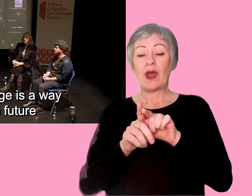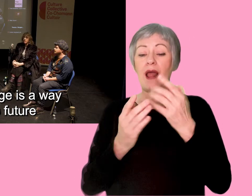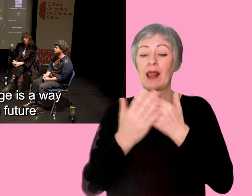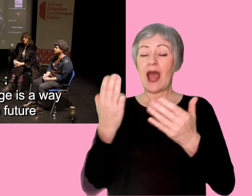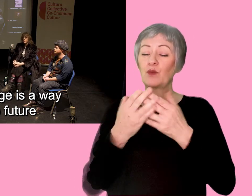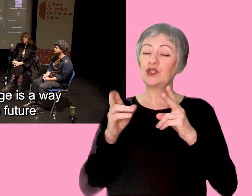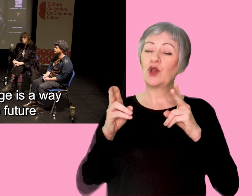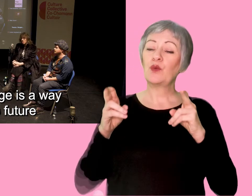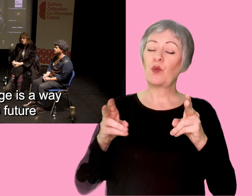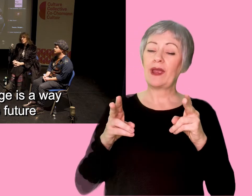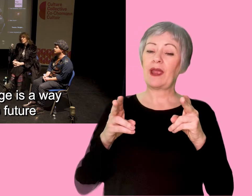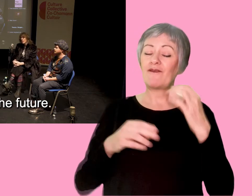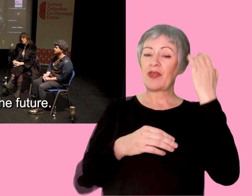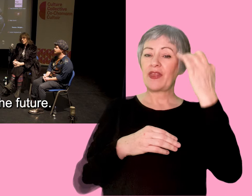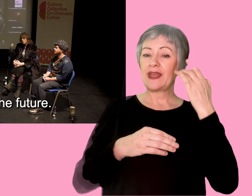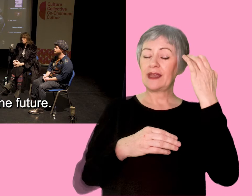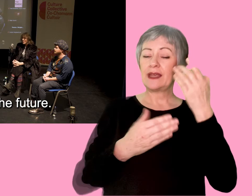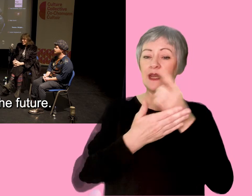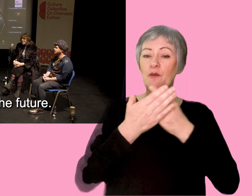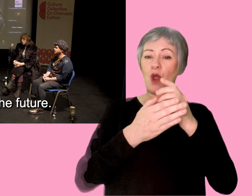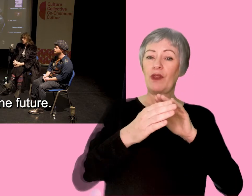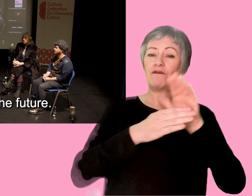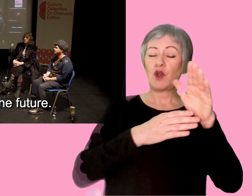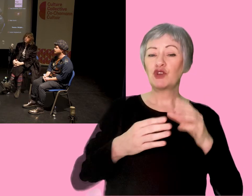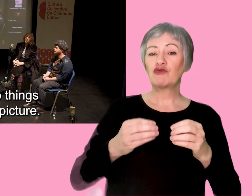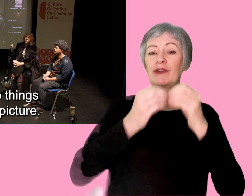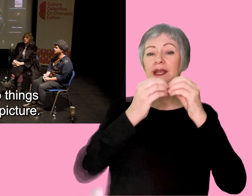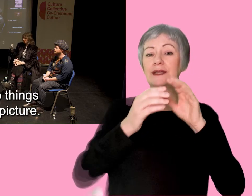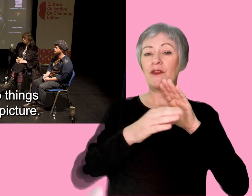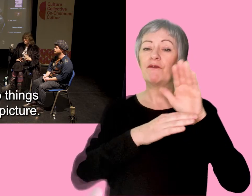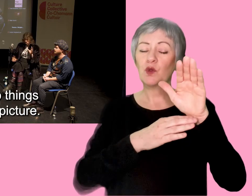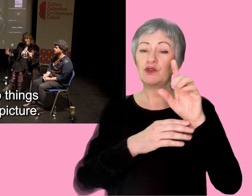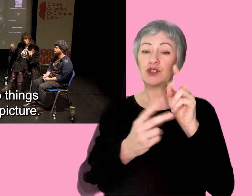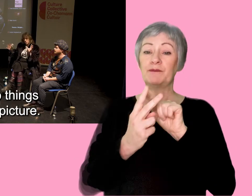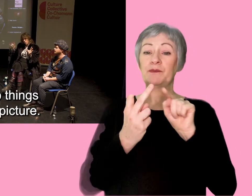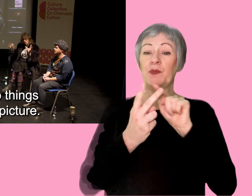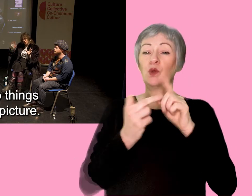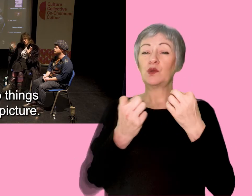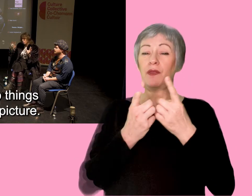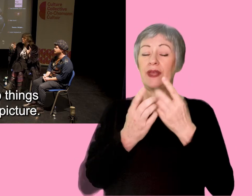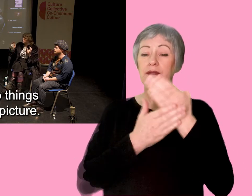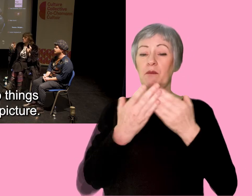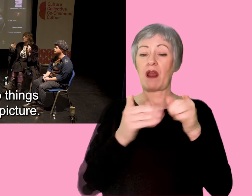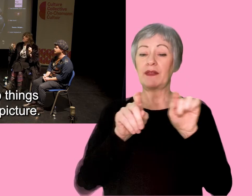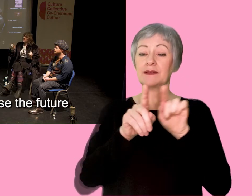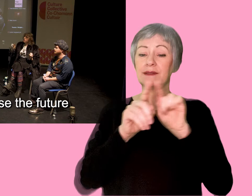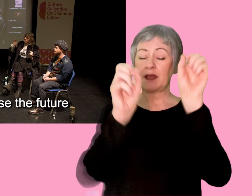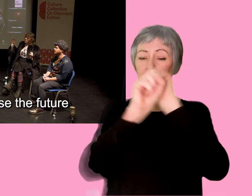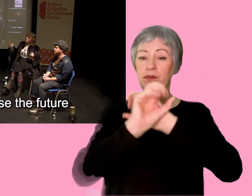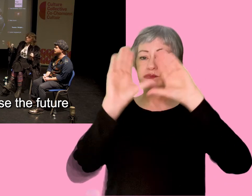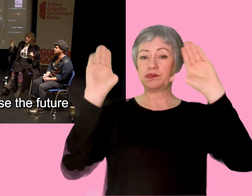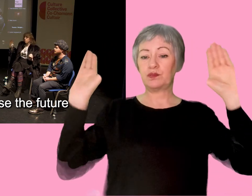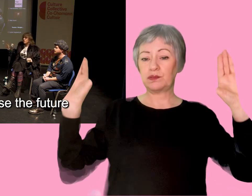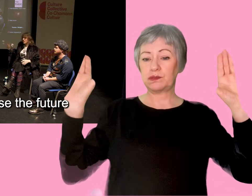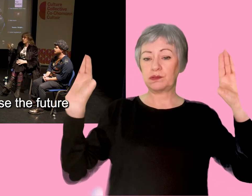way of thinking about the future and a way of creating the future. And I think these two things are part of the same picture. And the reason